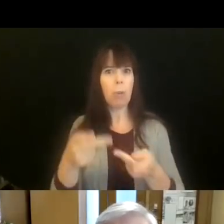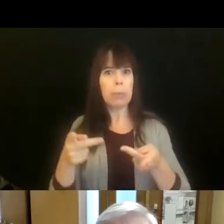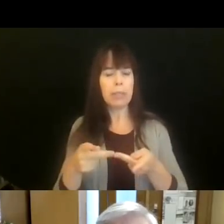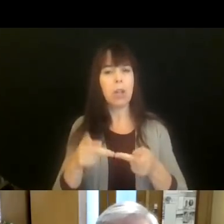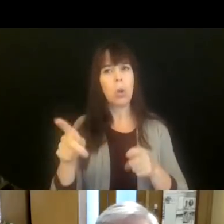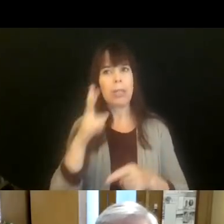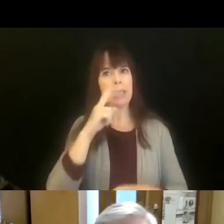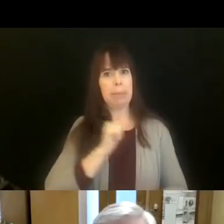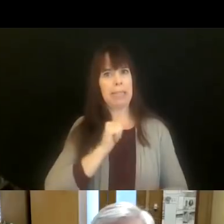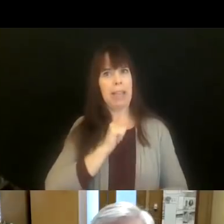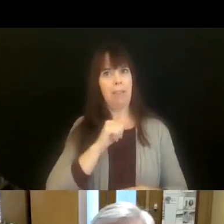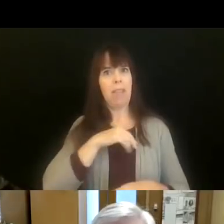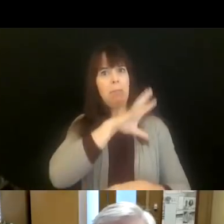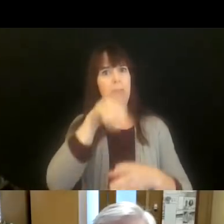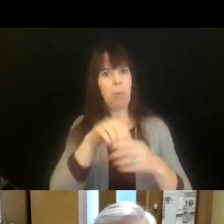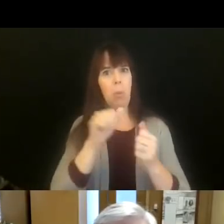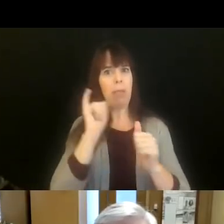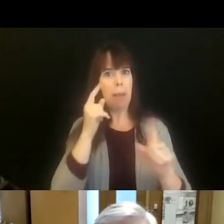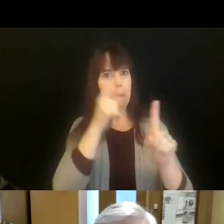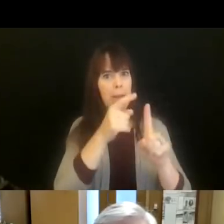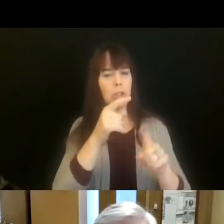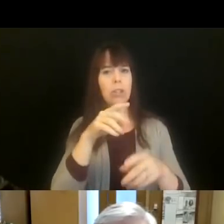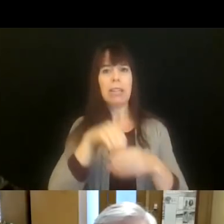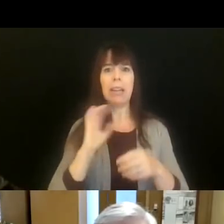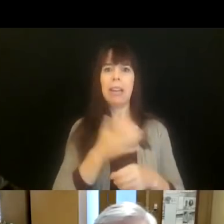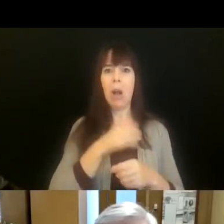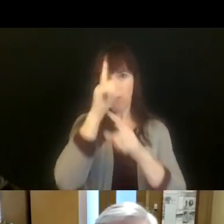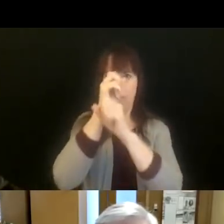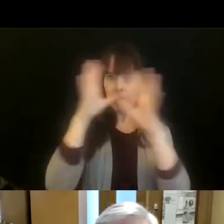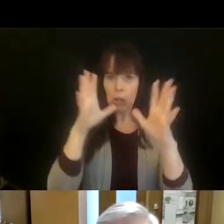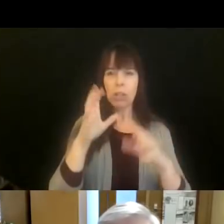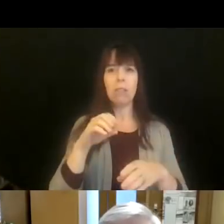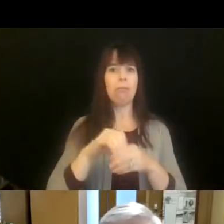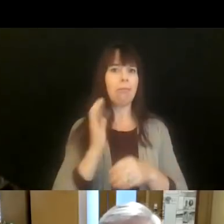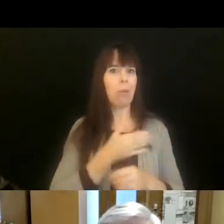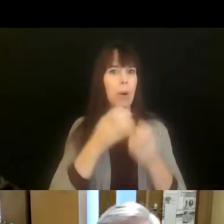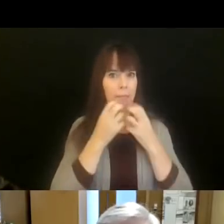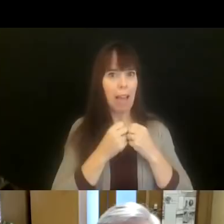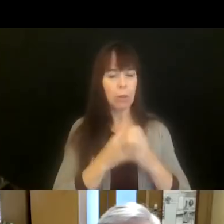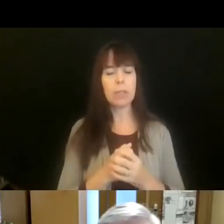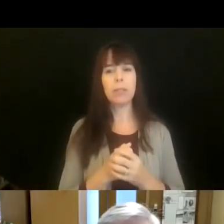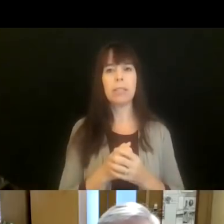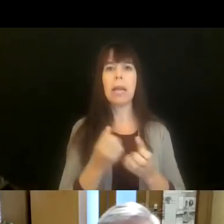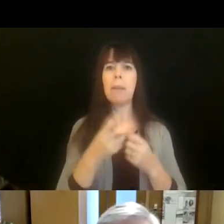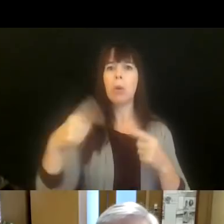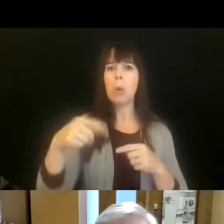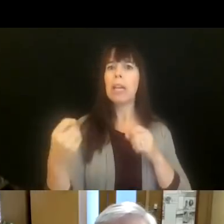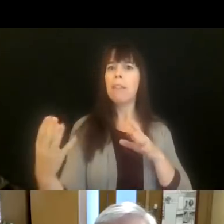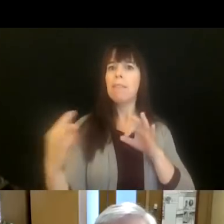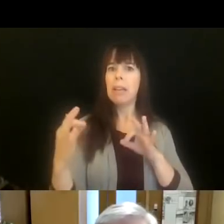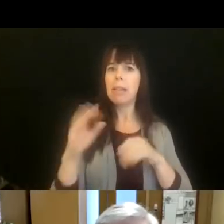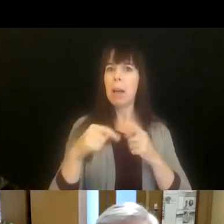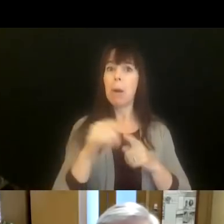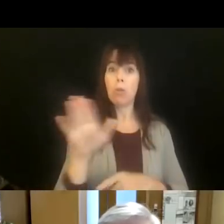see yourself in our mission and our vision and our values. Many of you have given us feedback about your needs so we